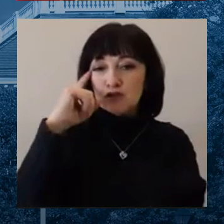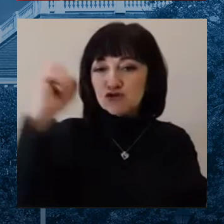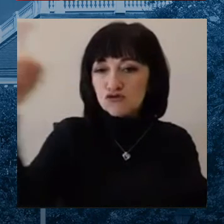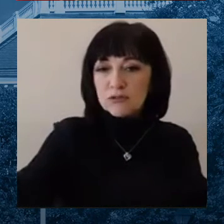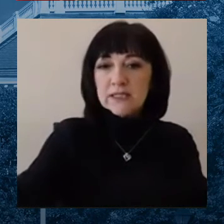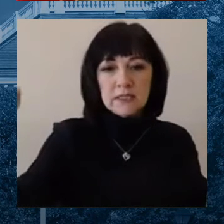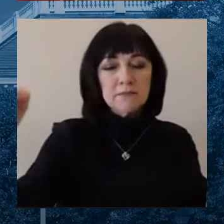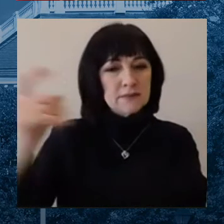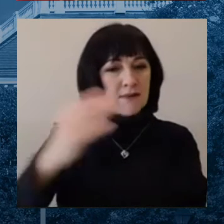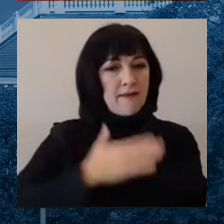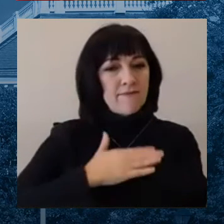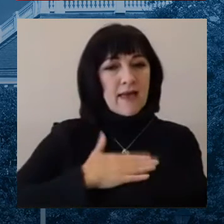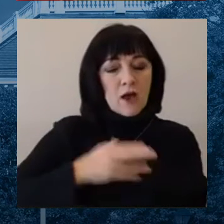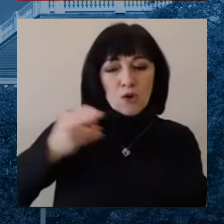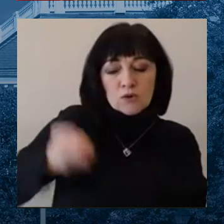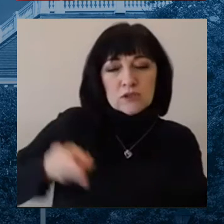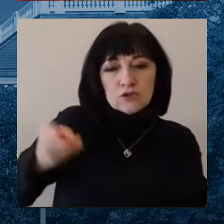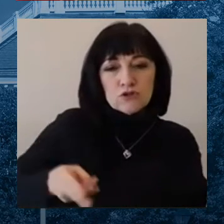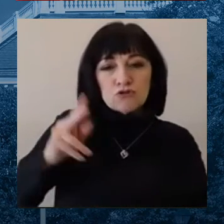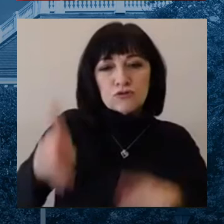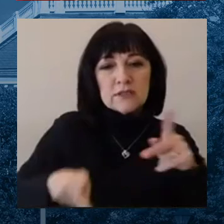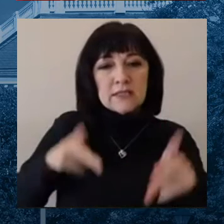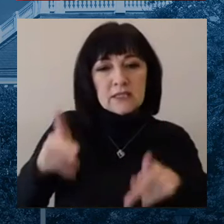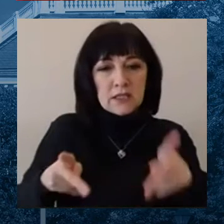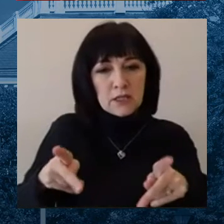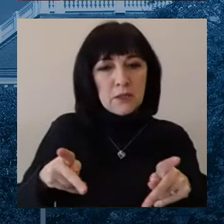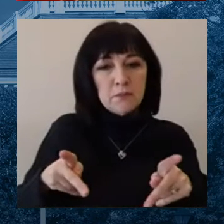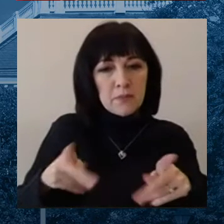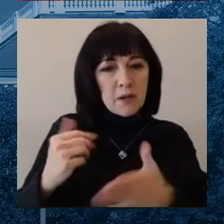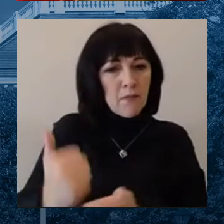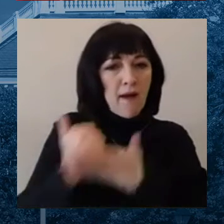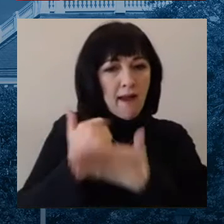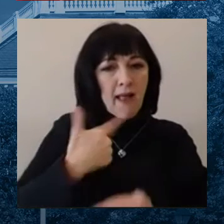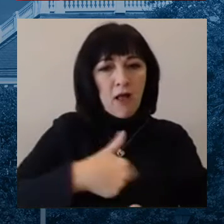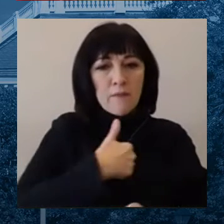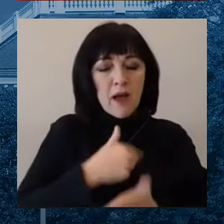continues to allow us to thrive in a country